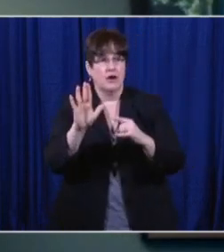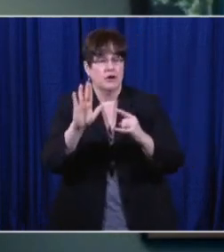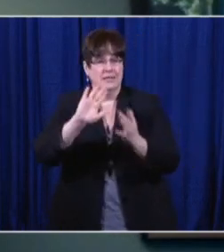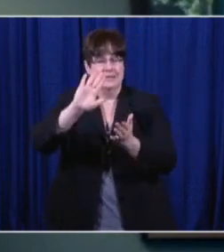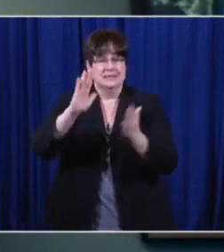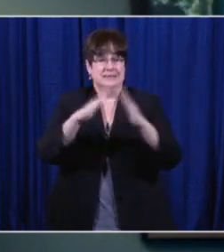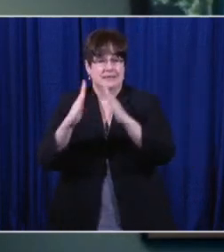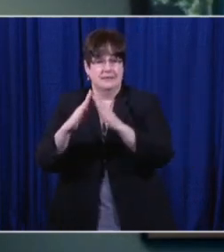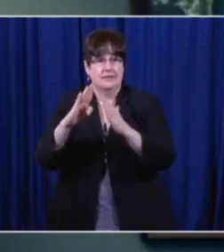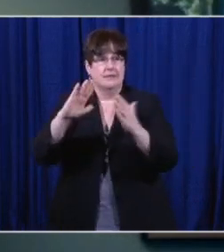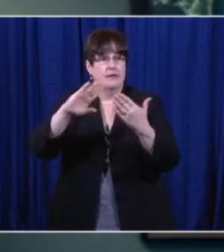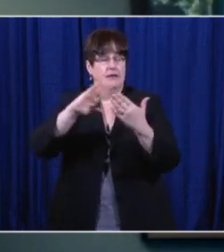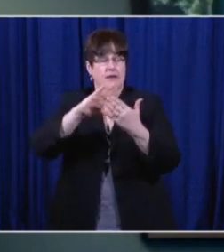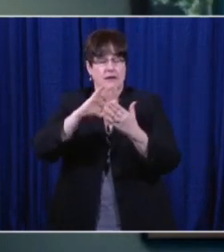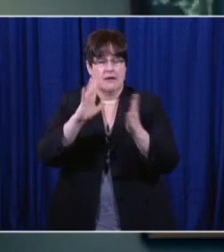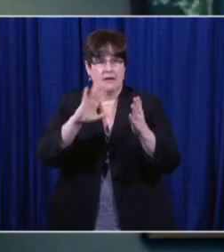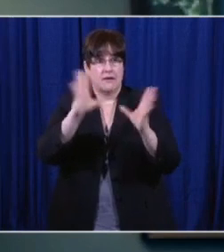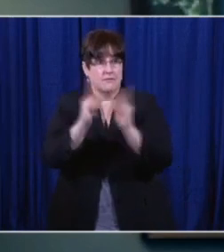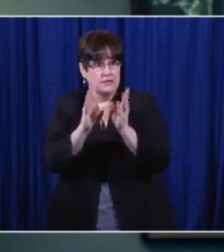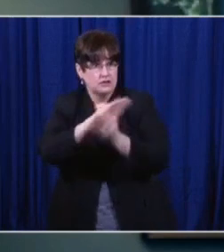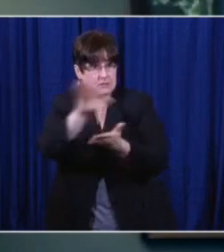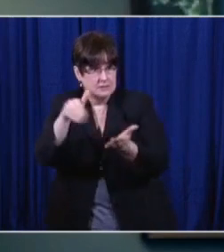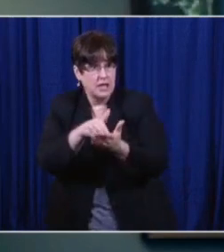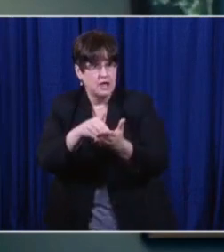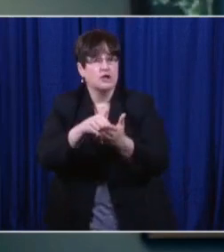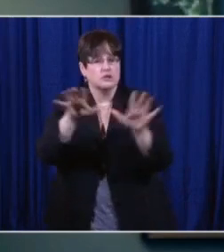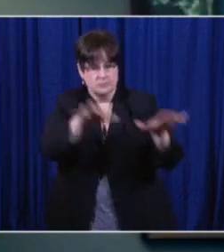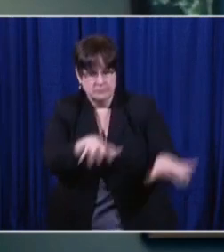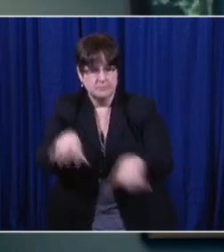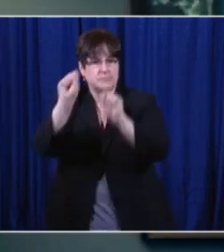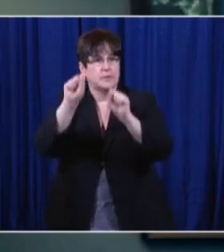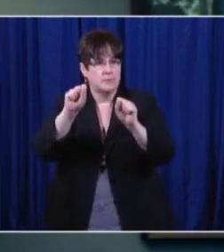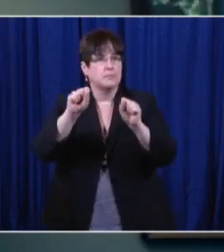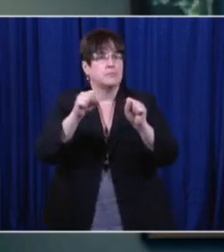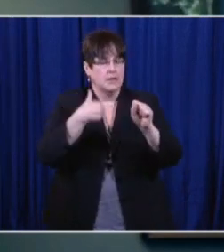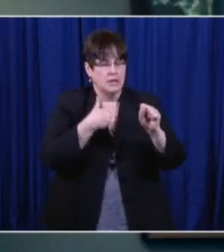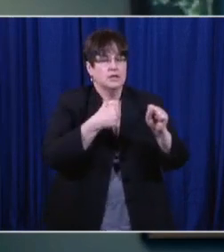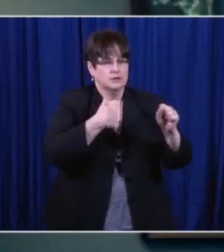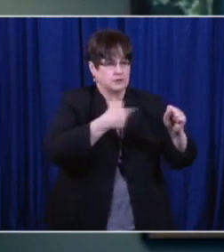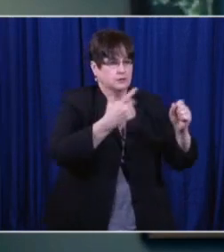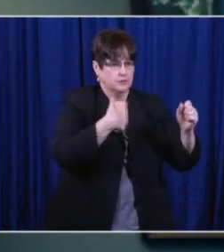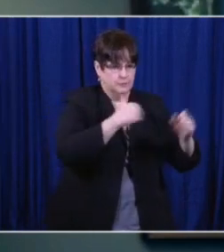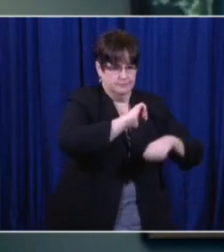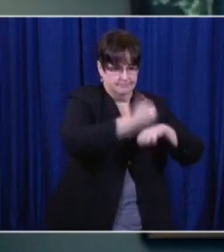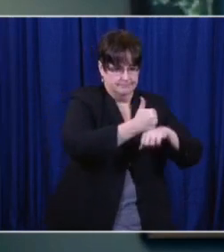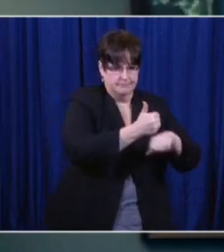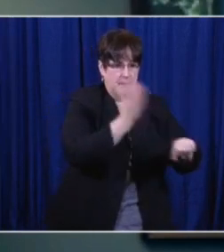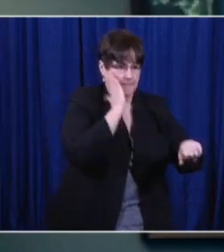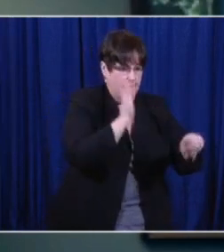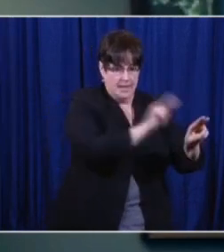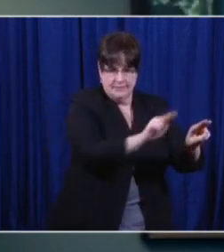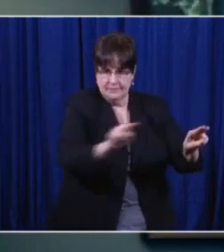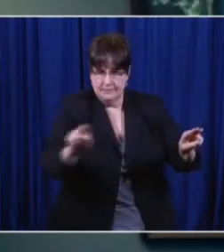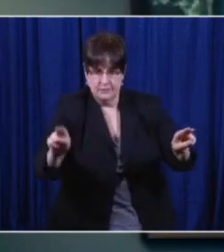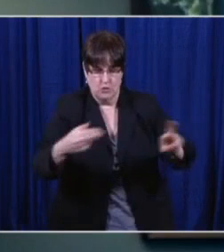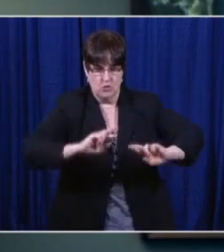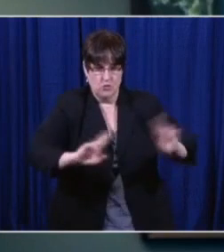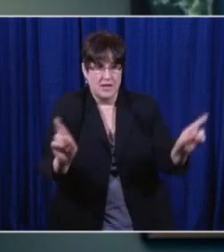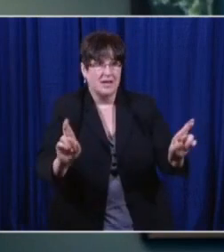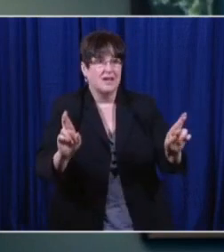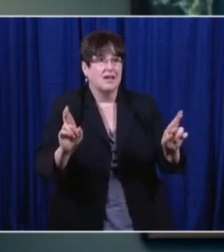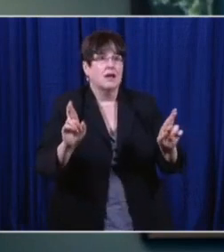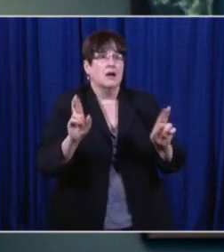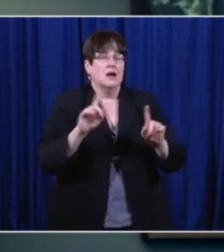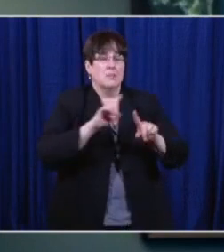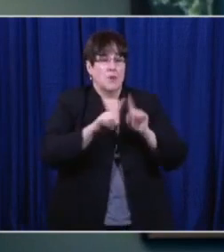situation we're in. I think because of that, maybe it's a little bit invisible to people walking around in the community about what's happening inside the